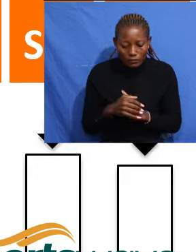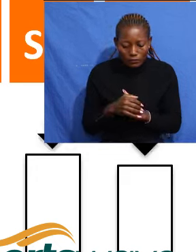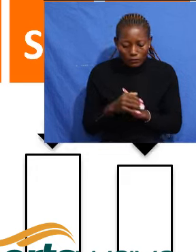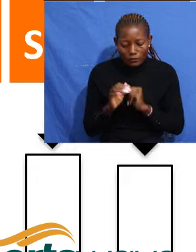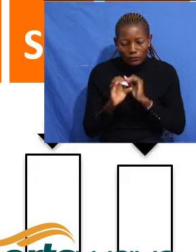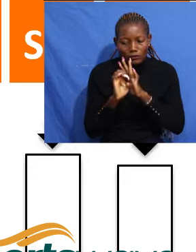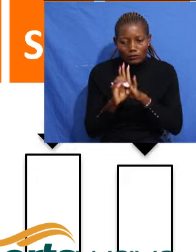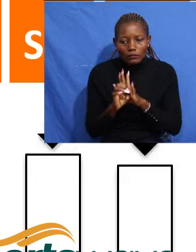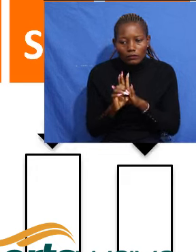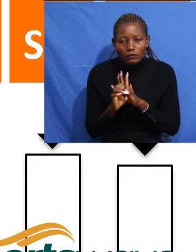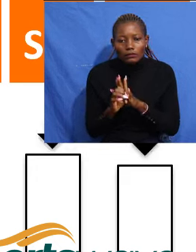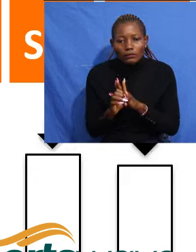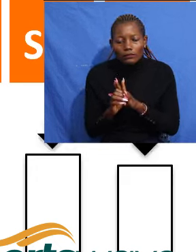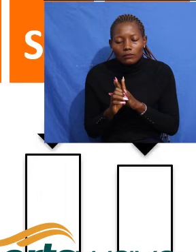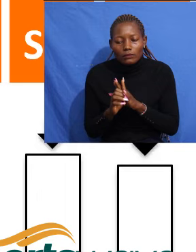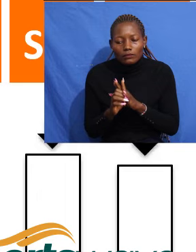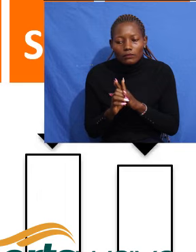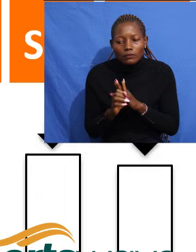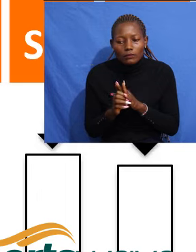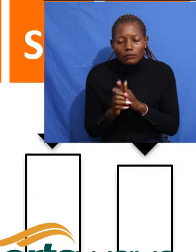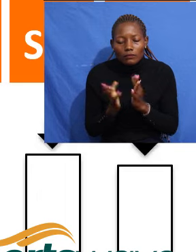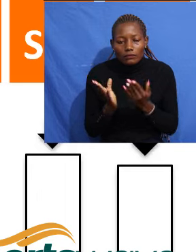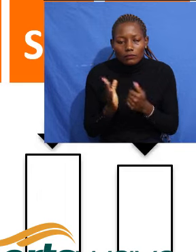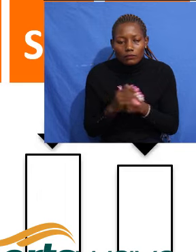Like here,